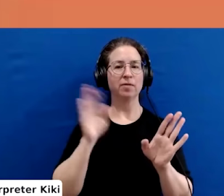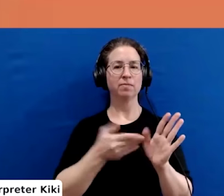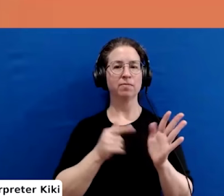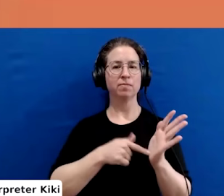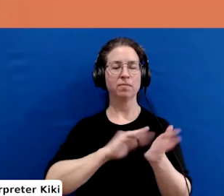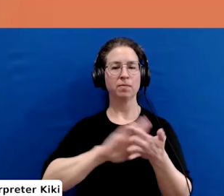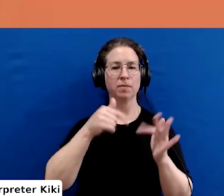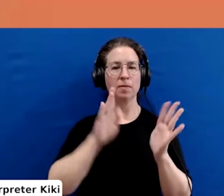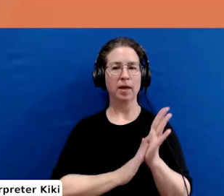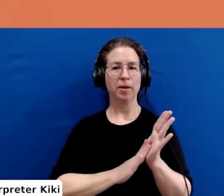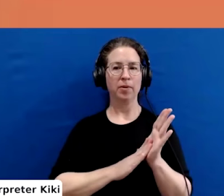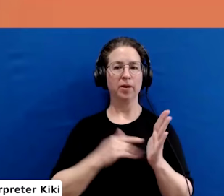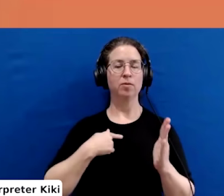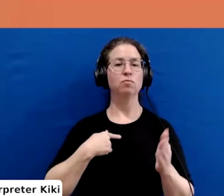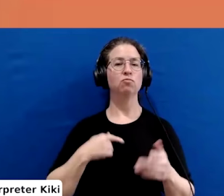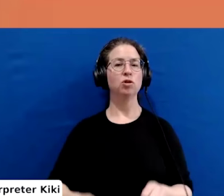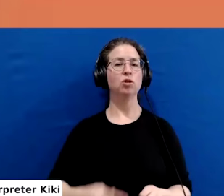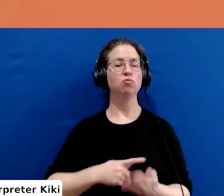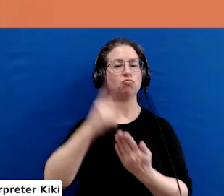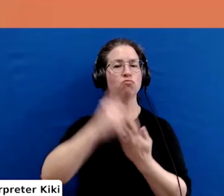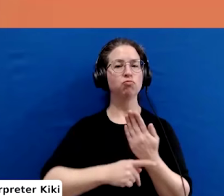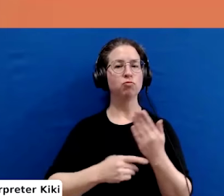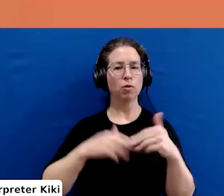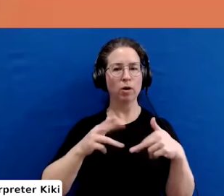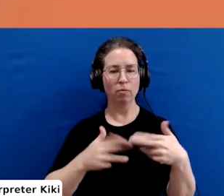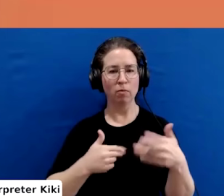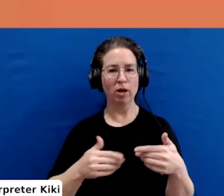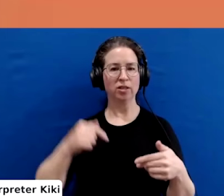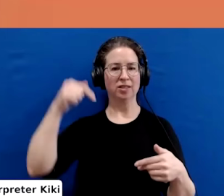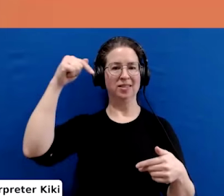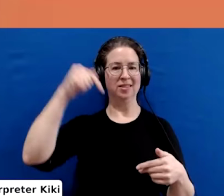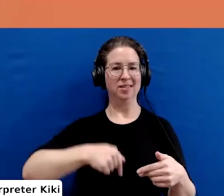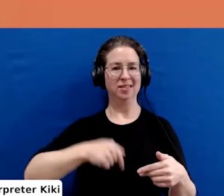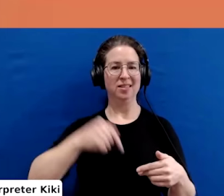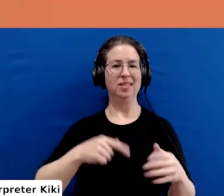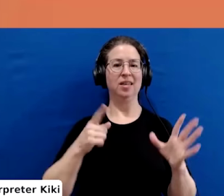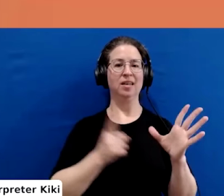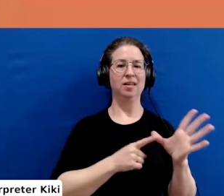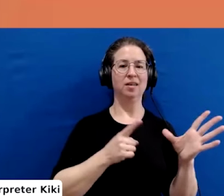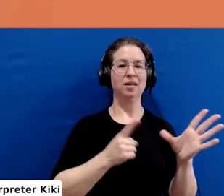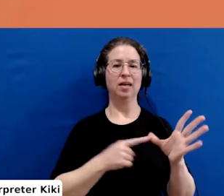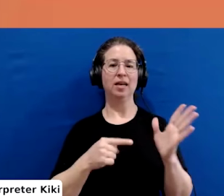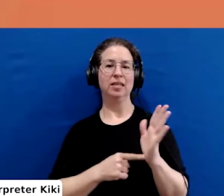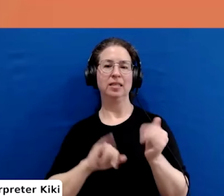Program Manager here at the Australian Academy of Technological Sciences and Engineering.